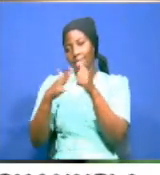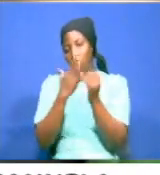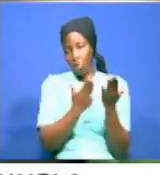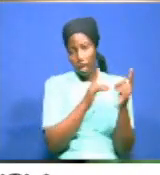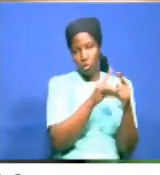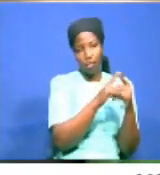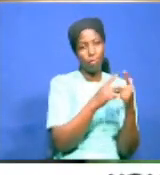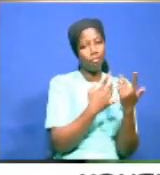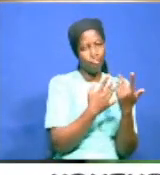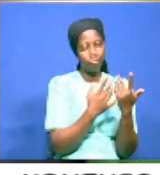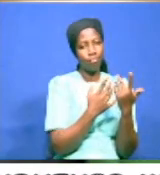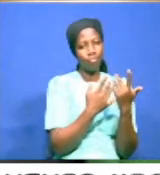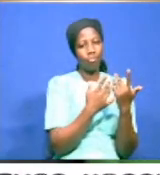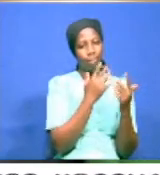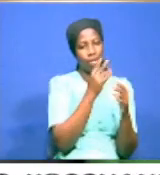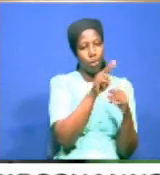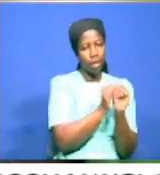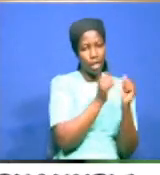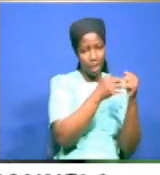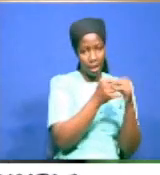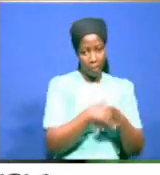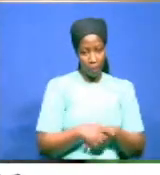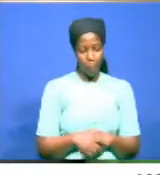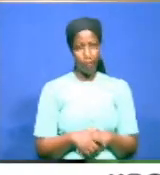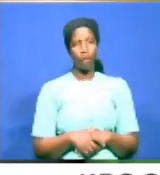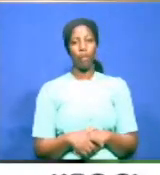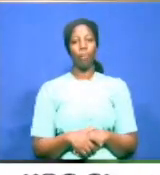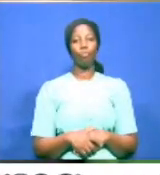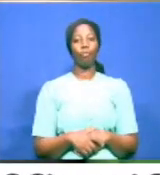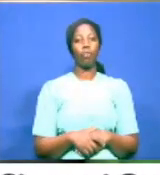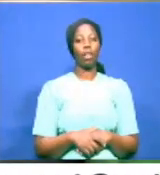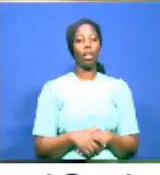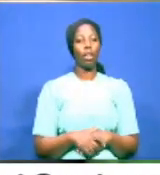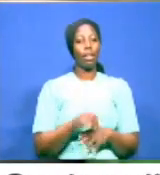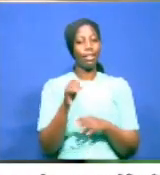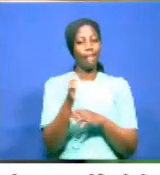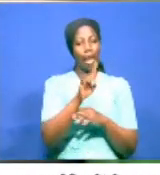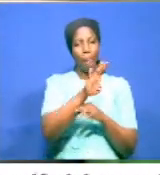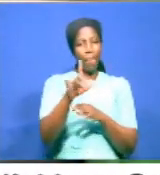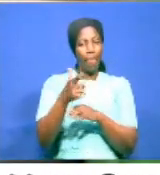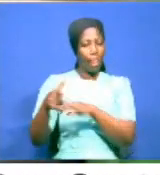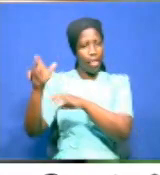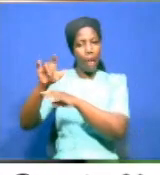new jobs in 2018. The nominal wage bill rose from Kenya shilling